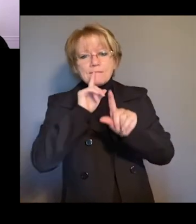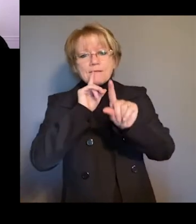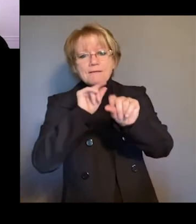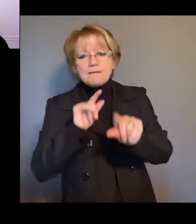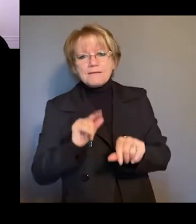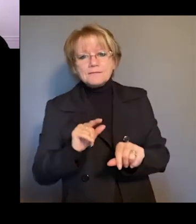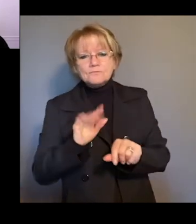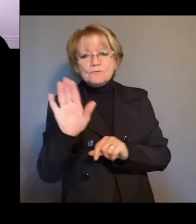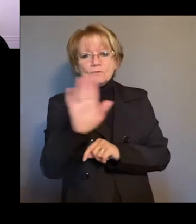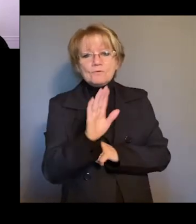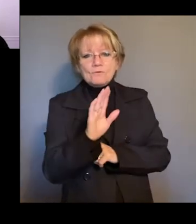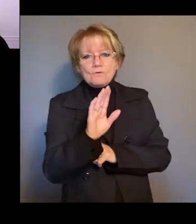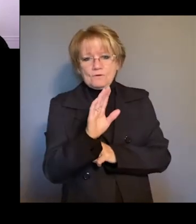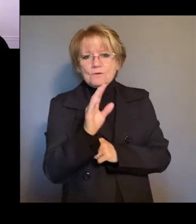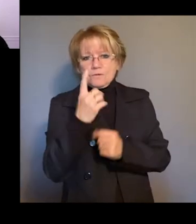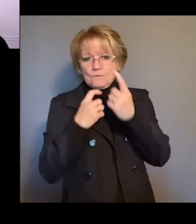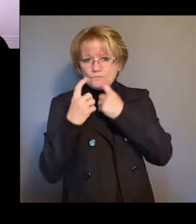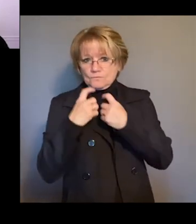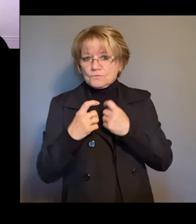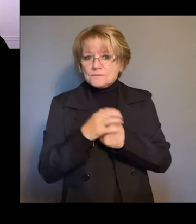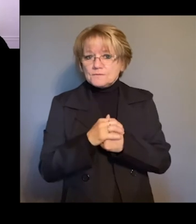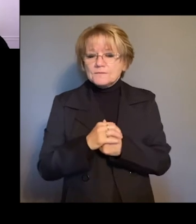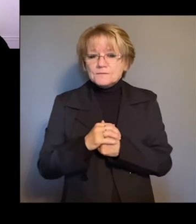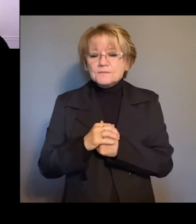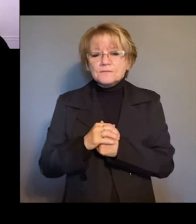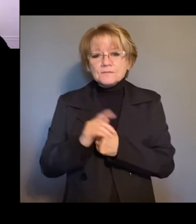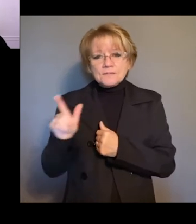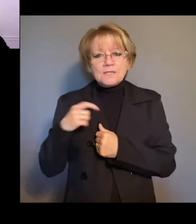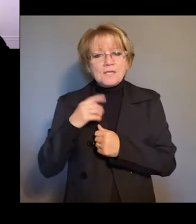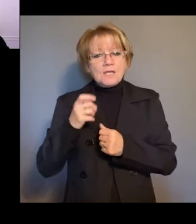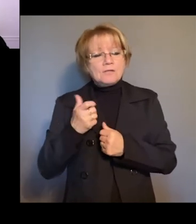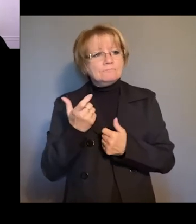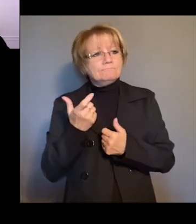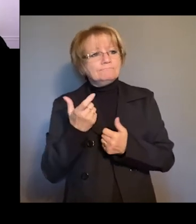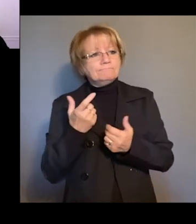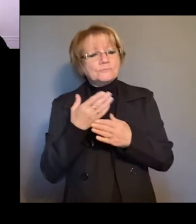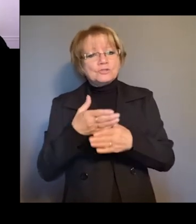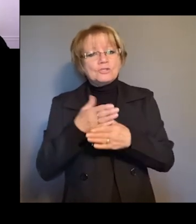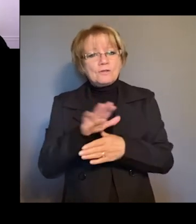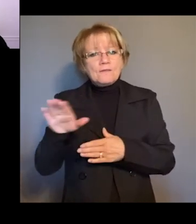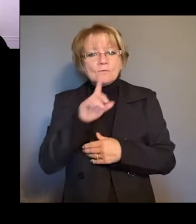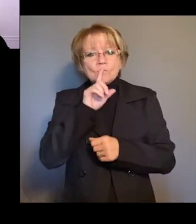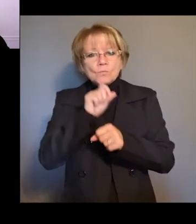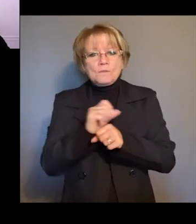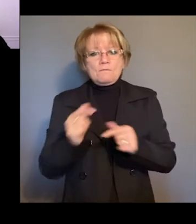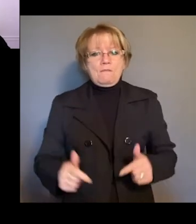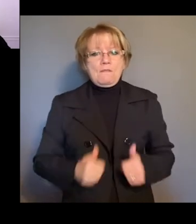students who are going through it as well, who can speak from real life experiences. Next slide.